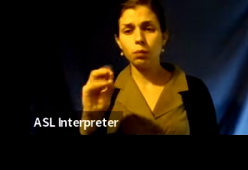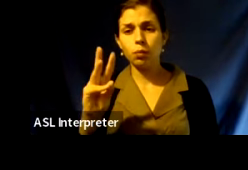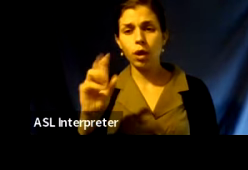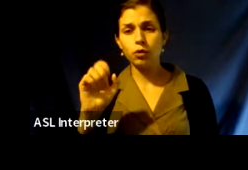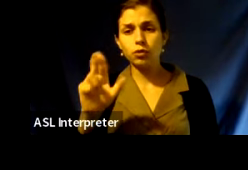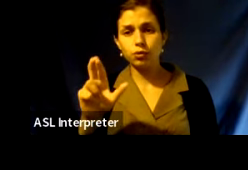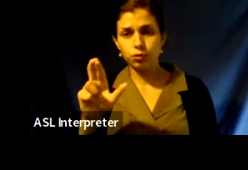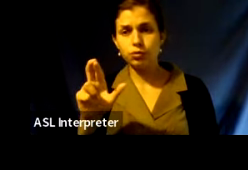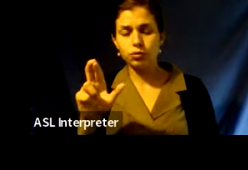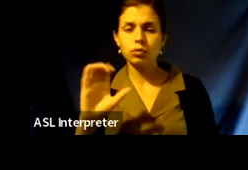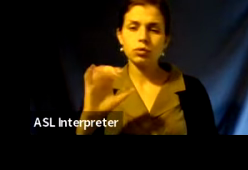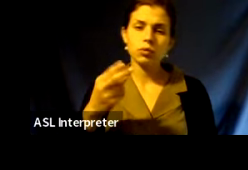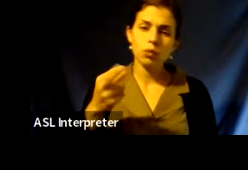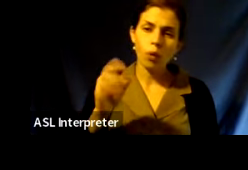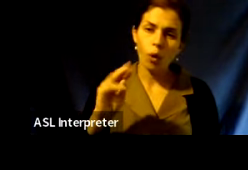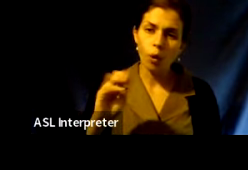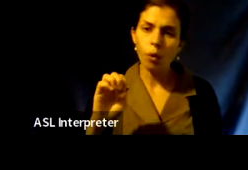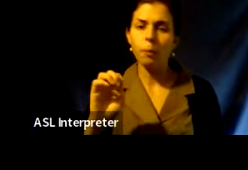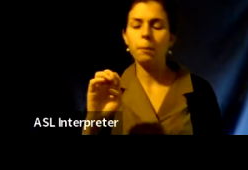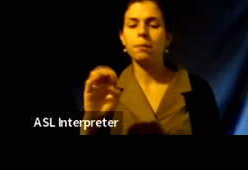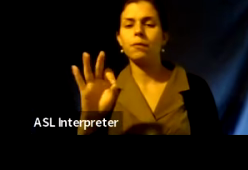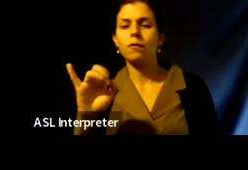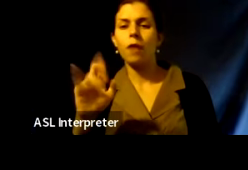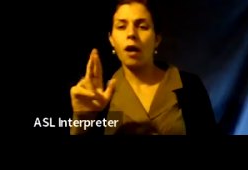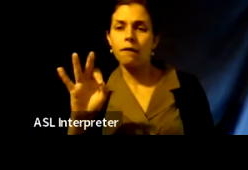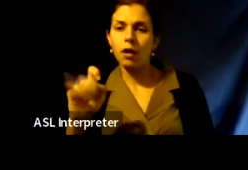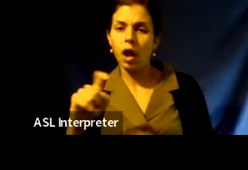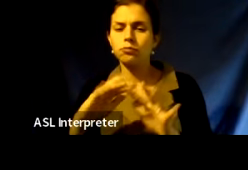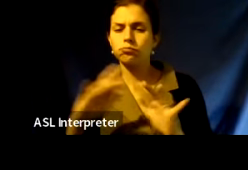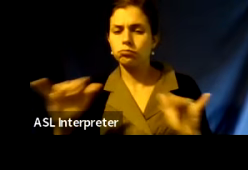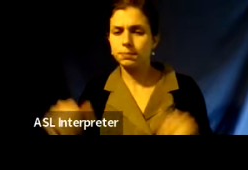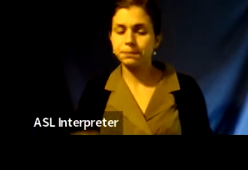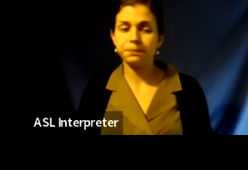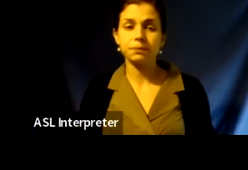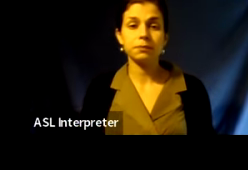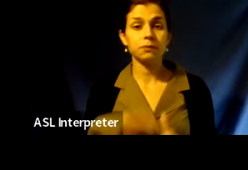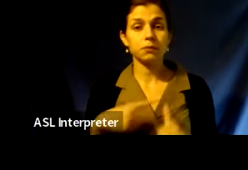I'd like to start by highlighting a feedback form that's available to our community